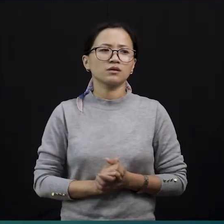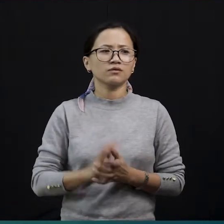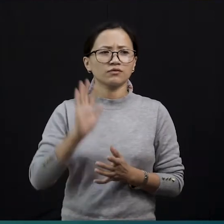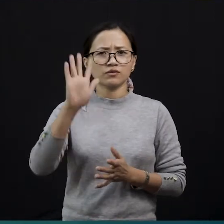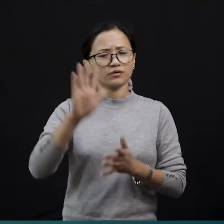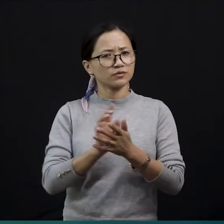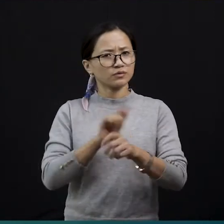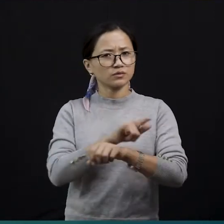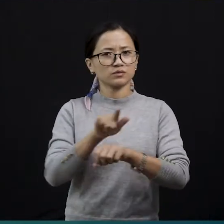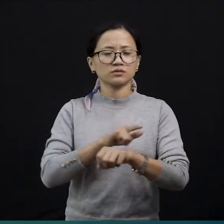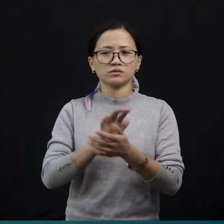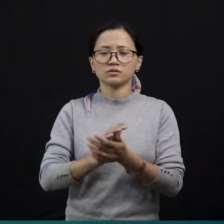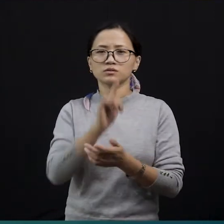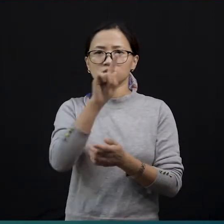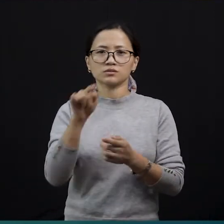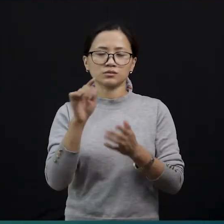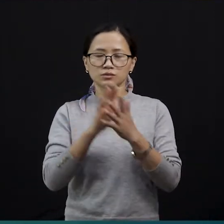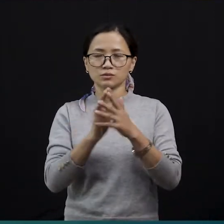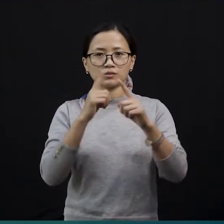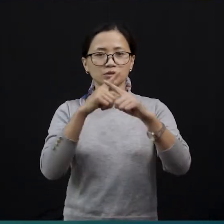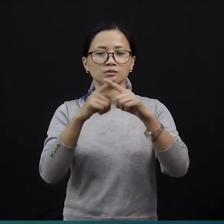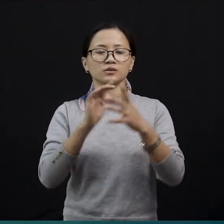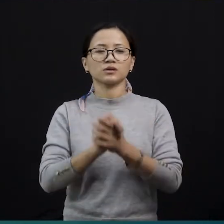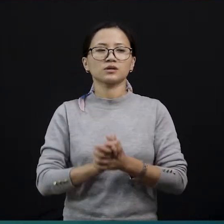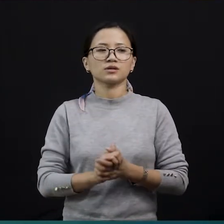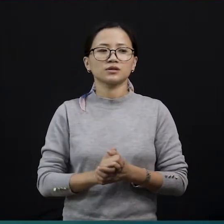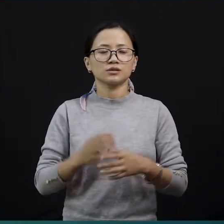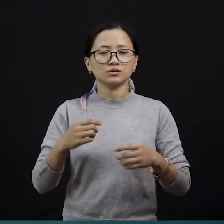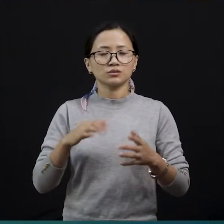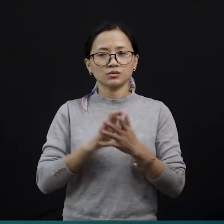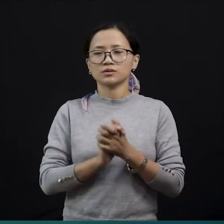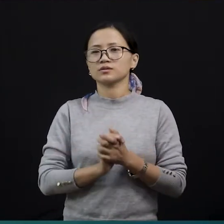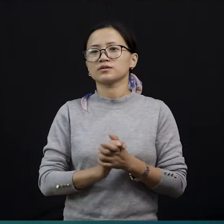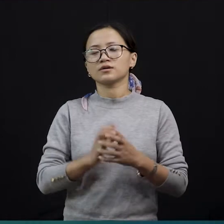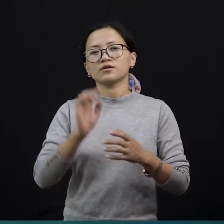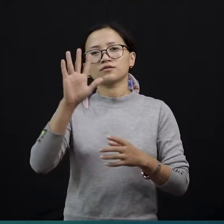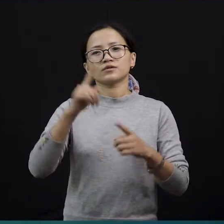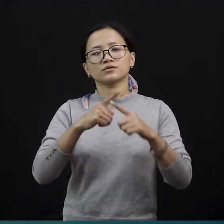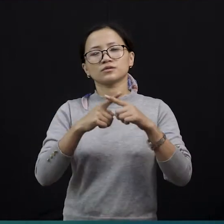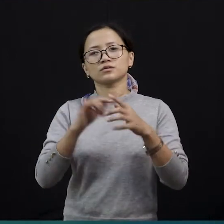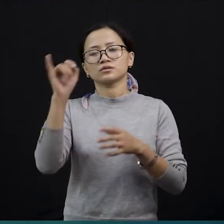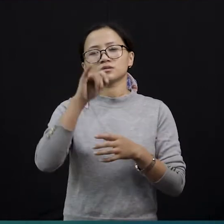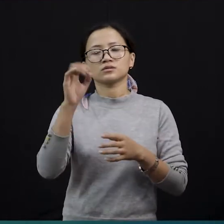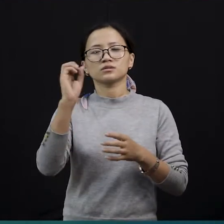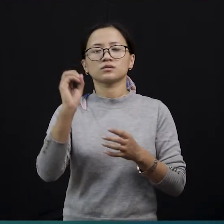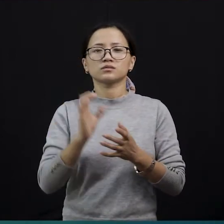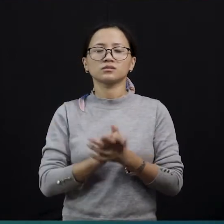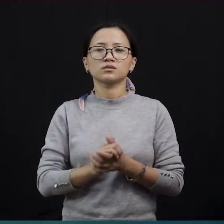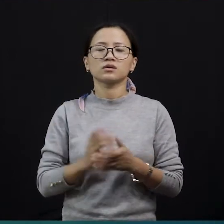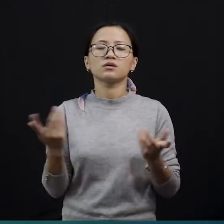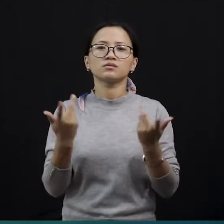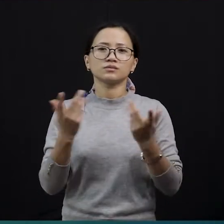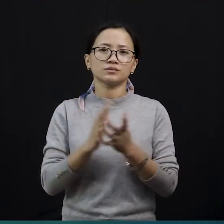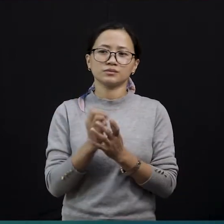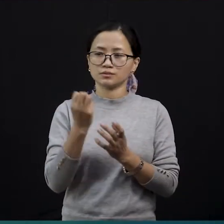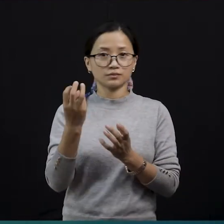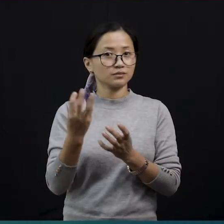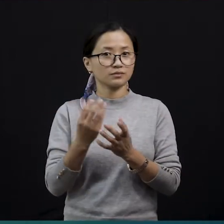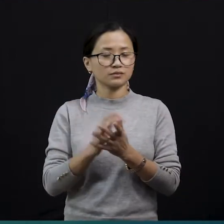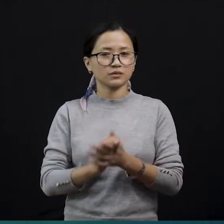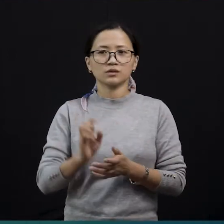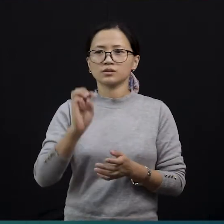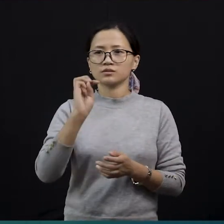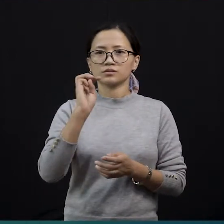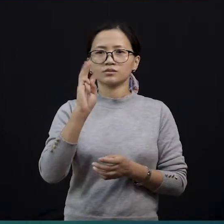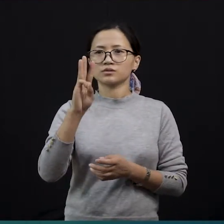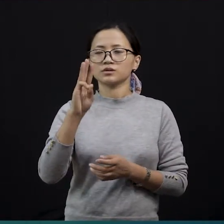5 hours. You just need to multiply them 5 into 60. When you multiply 5 into 60, how much you'll get, children? You'll get